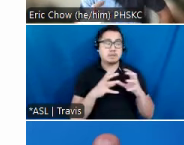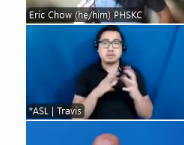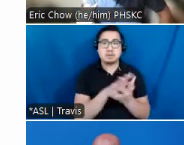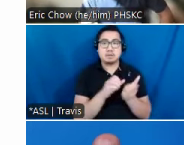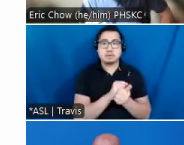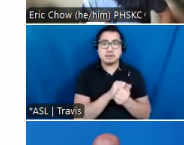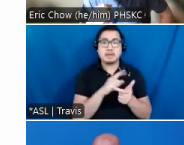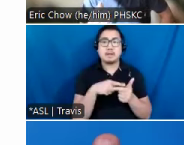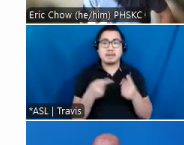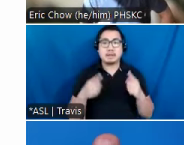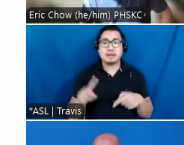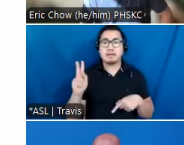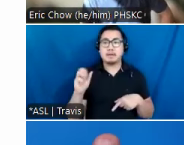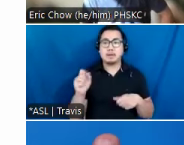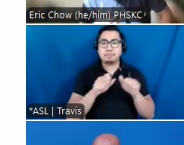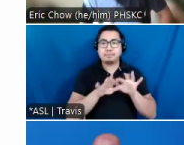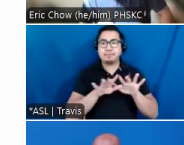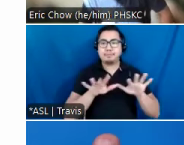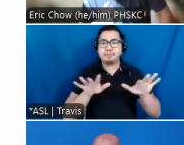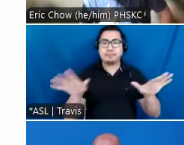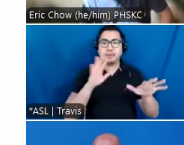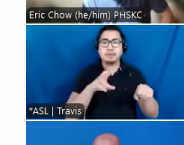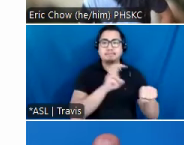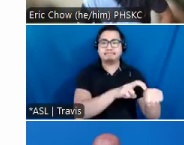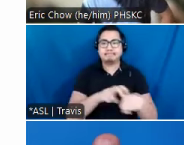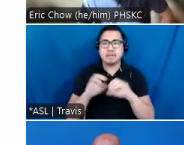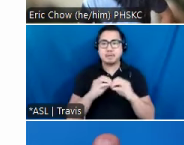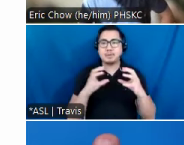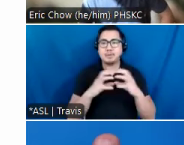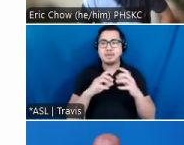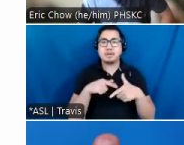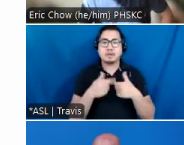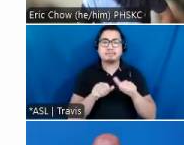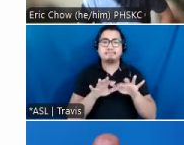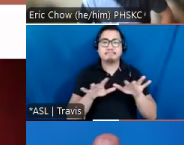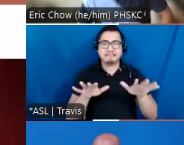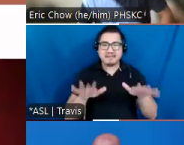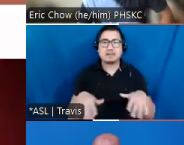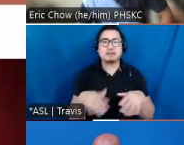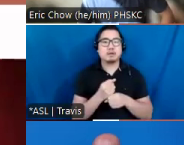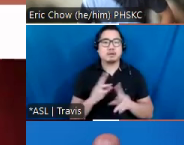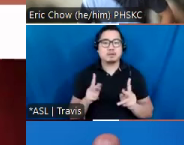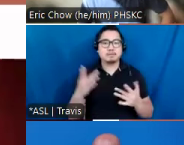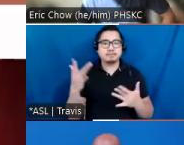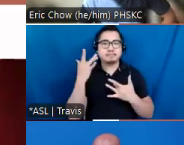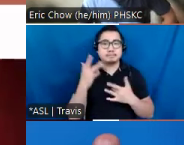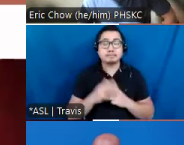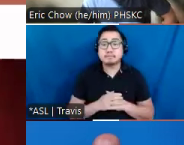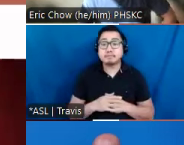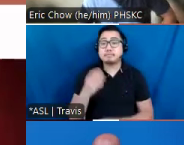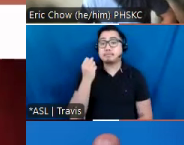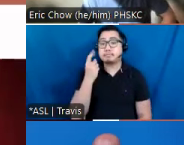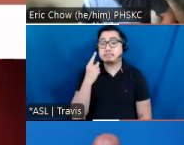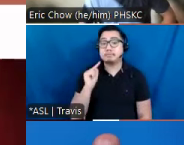more virus to go destroy other cells. And that's what makes people sick. So your immune cells float through your